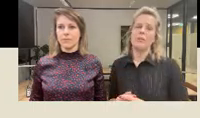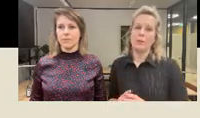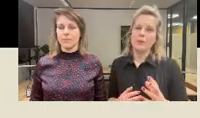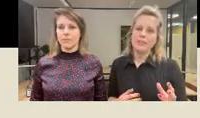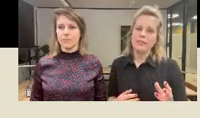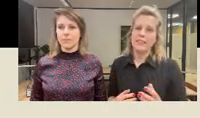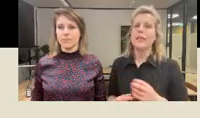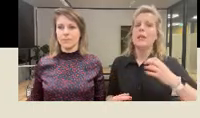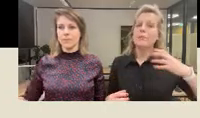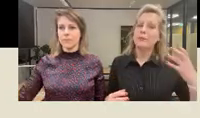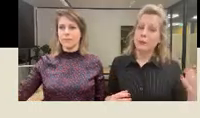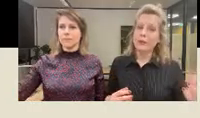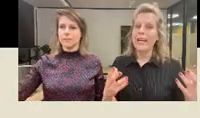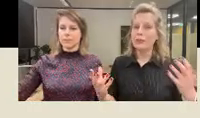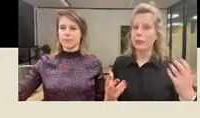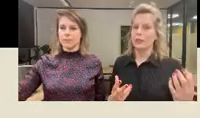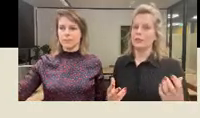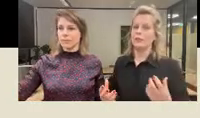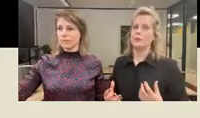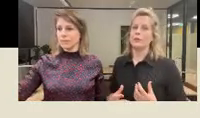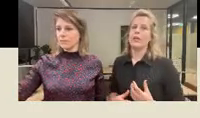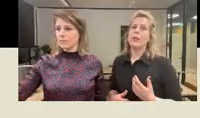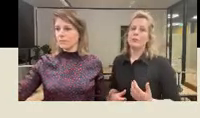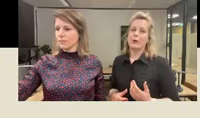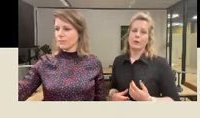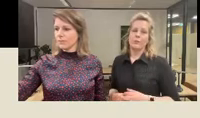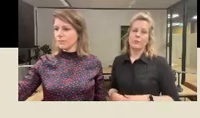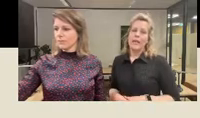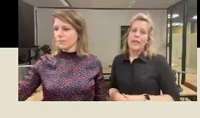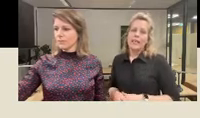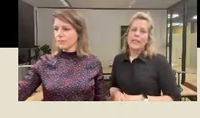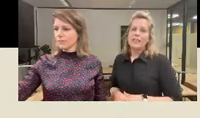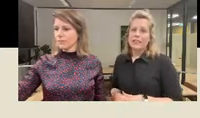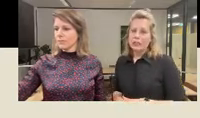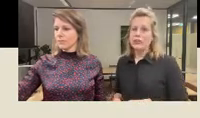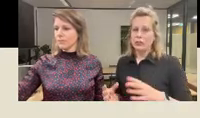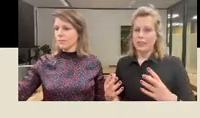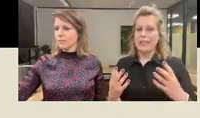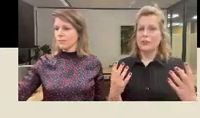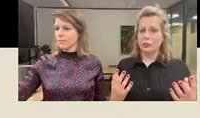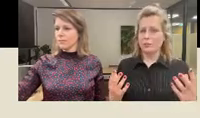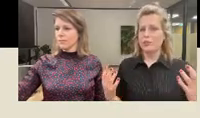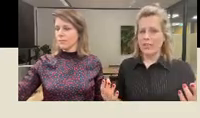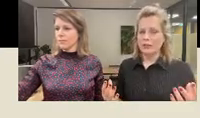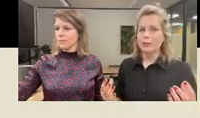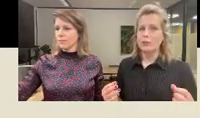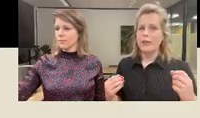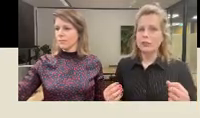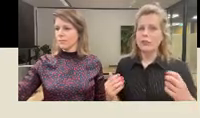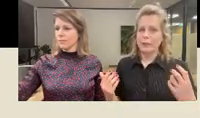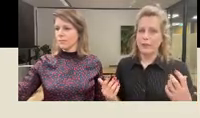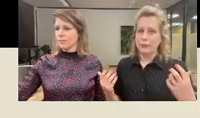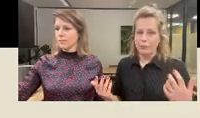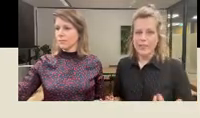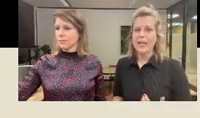psychoeducation about PTSD before and during the treatment program. And in addition to the daily treatment schedule, the